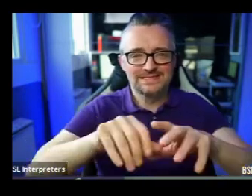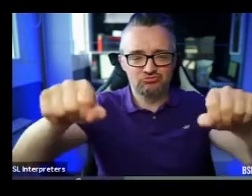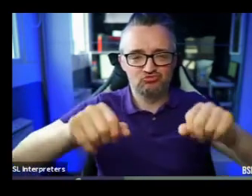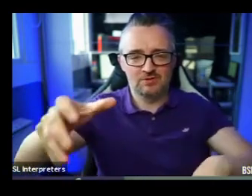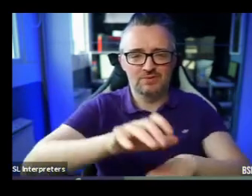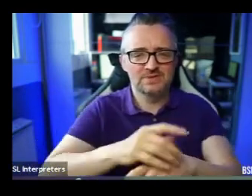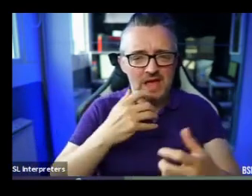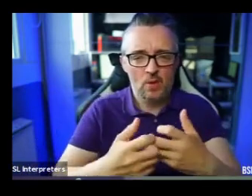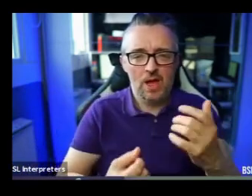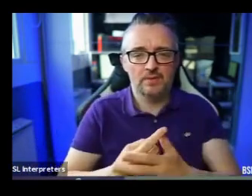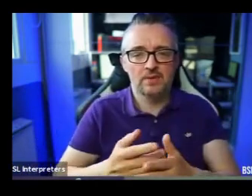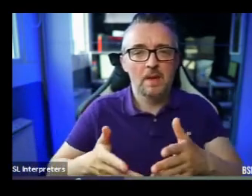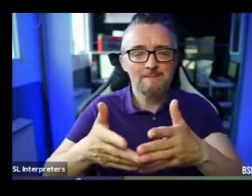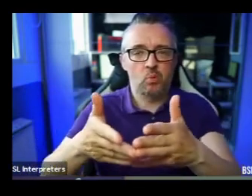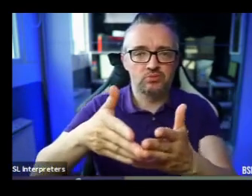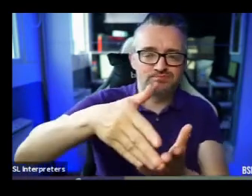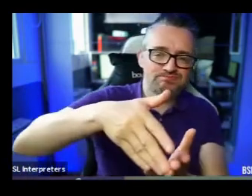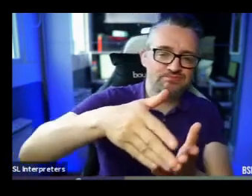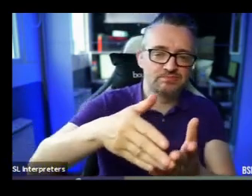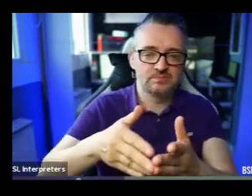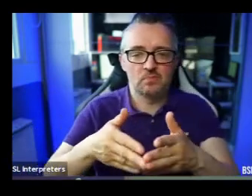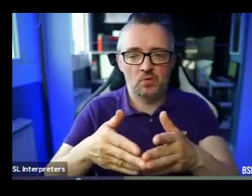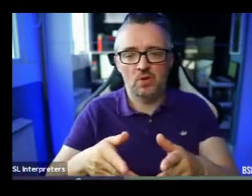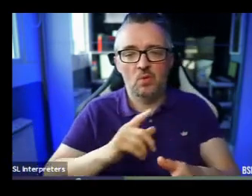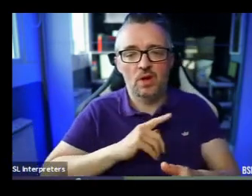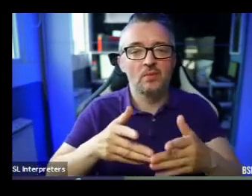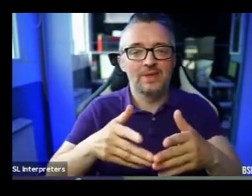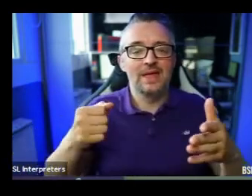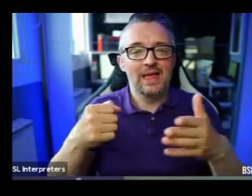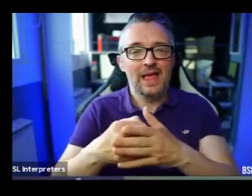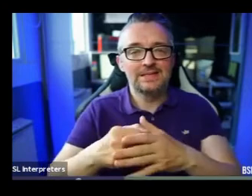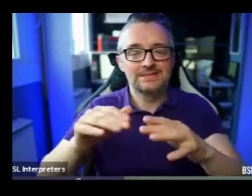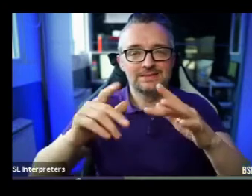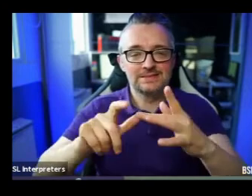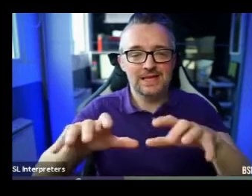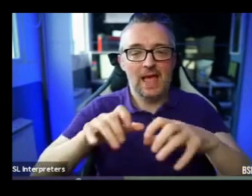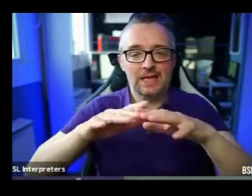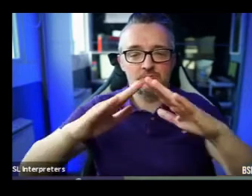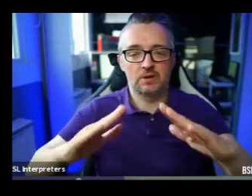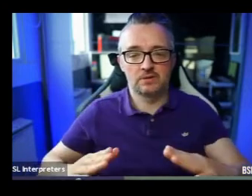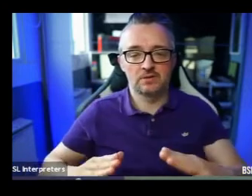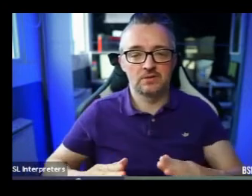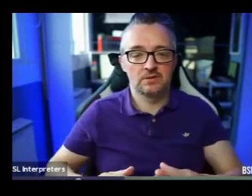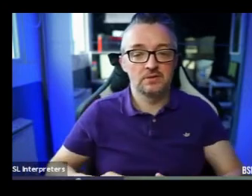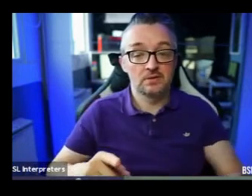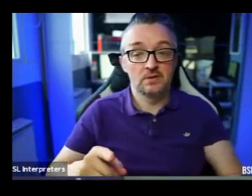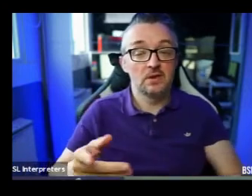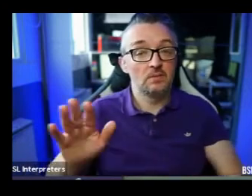trunk? A steamer trunk. How did that happen? The boat lurched. The boat. Why? It hit the